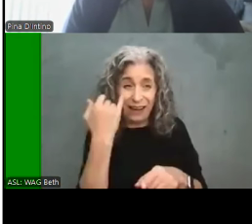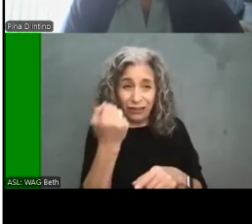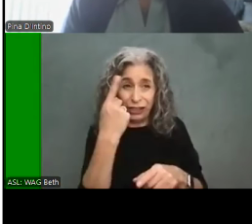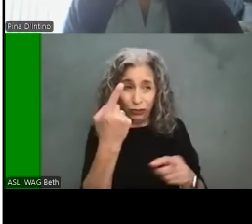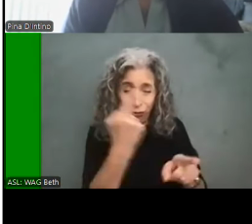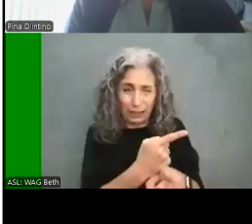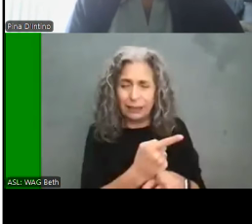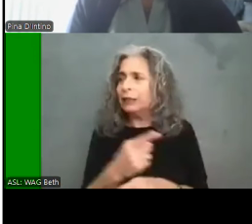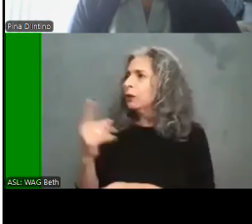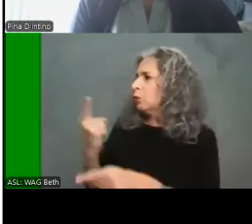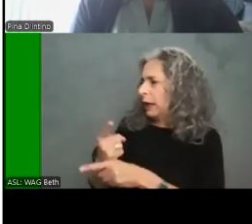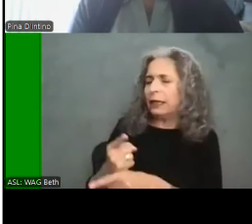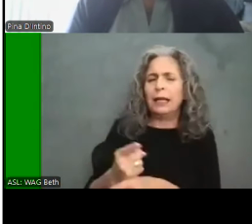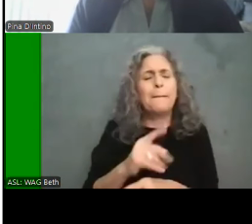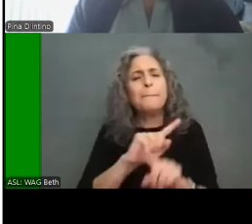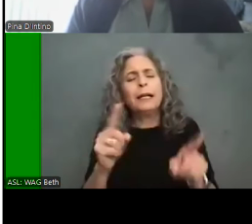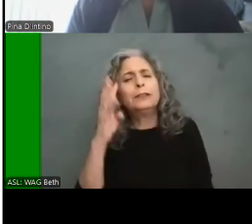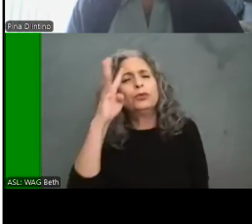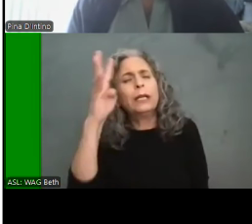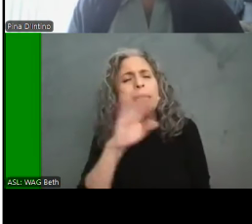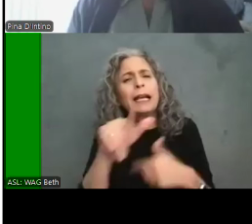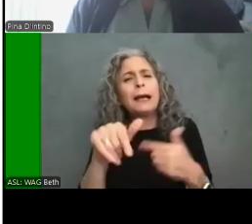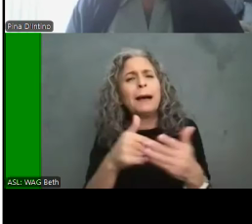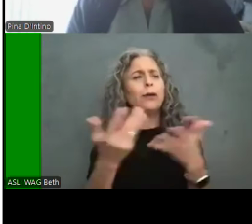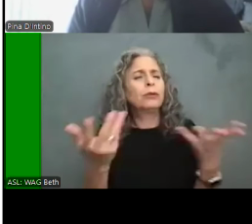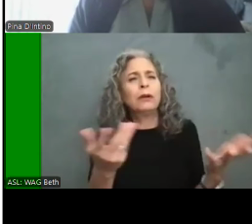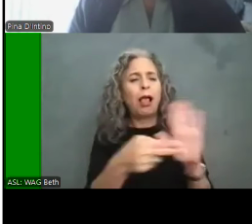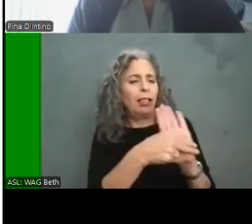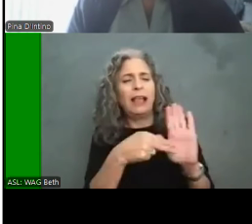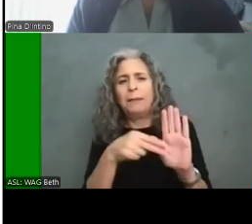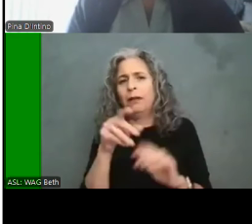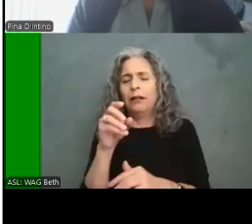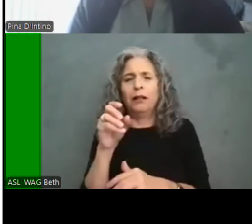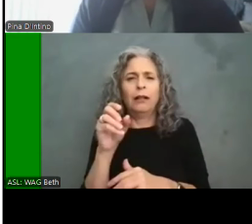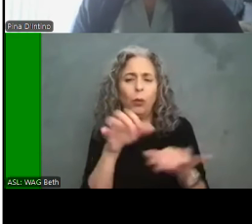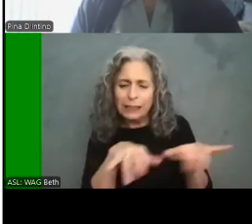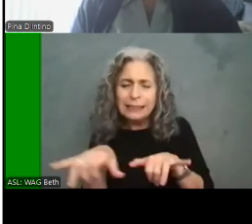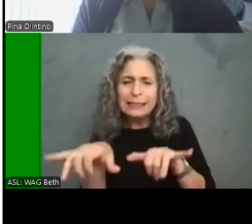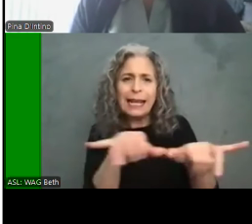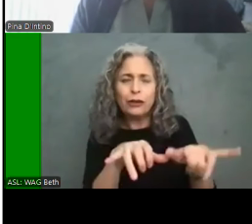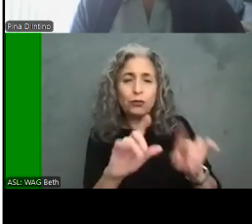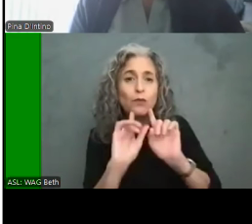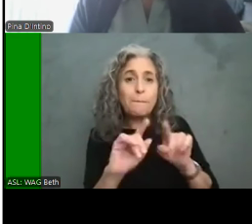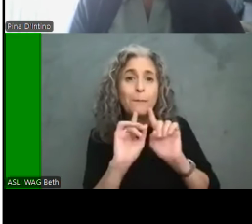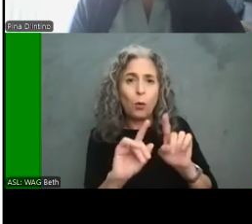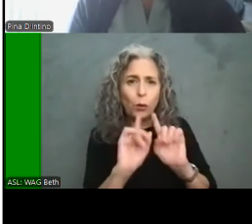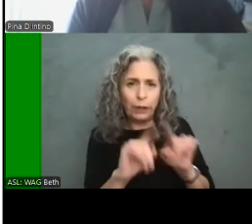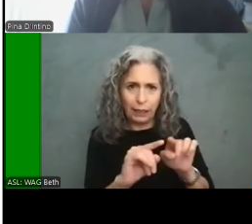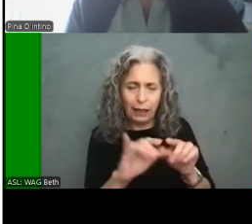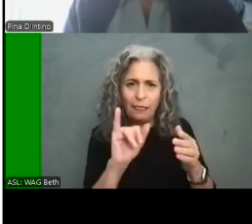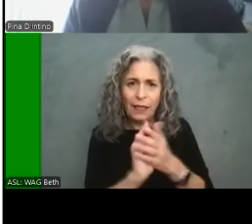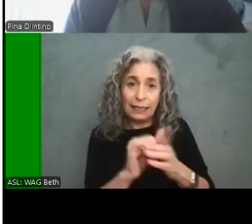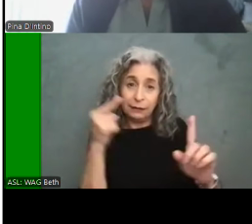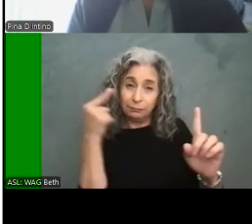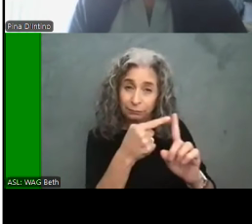it's really about creating a manner, a label, or a sort of a standard reporting. And that's the key word here, is